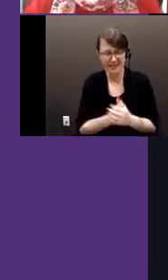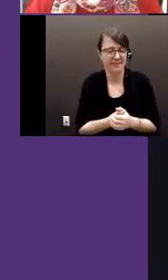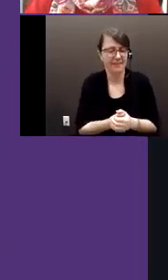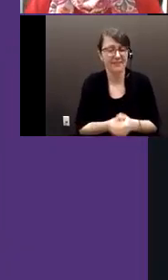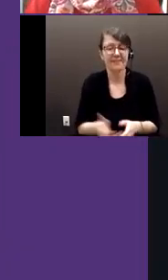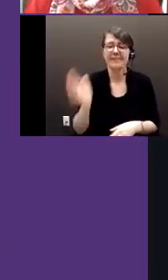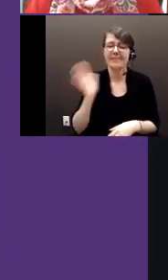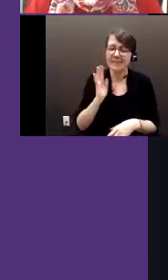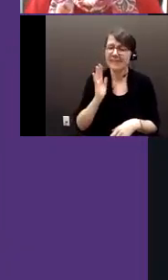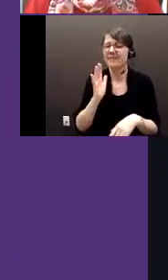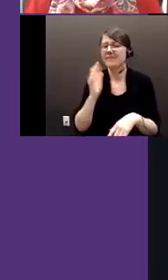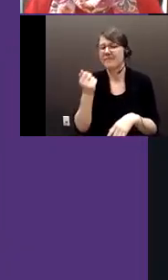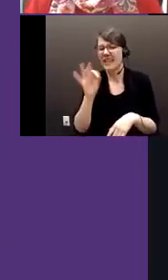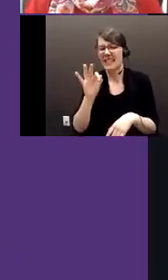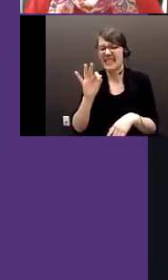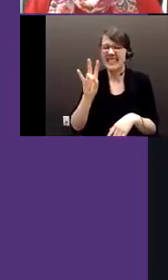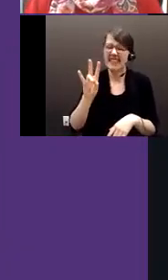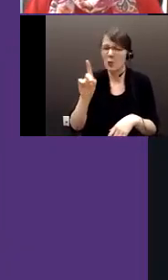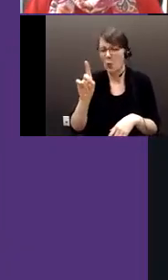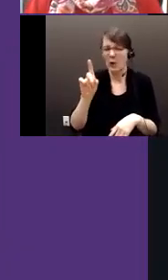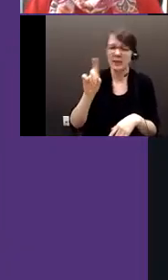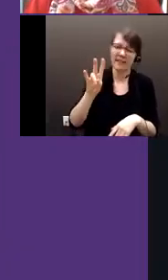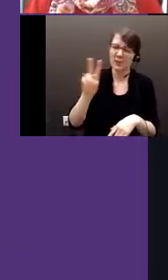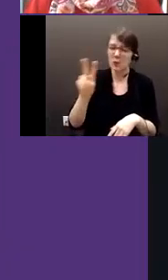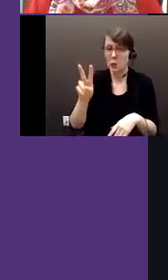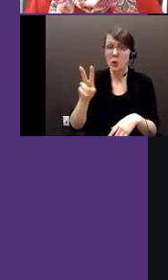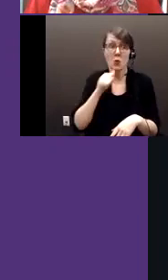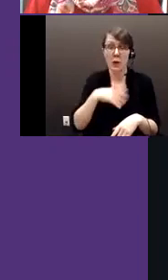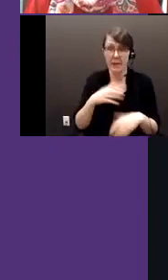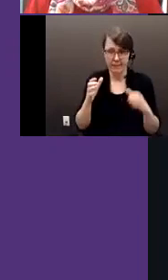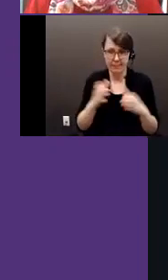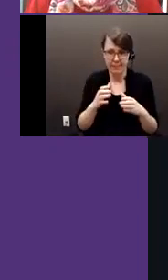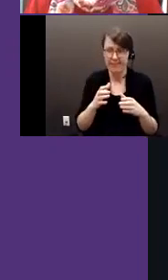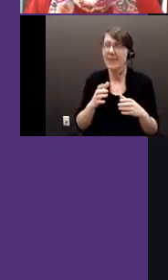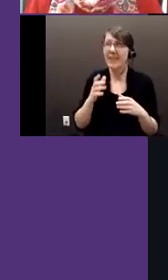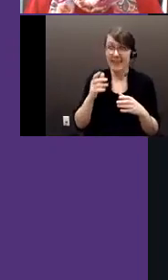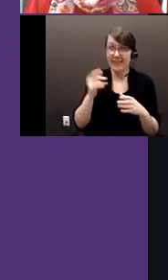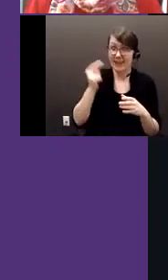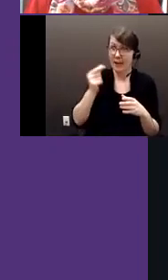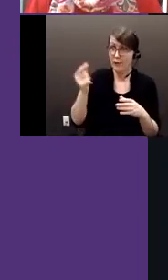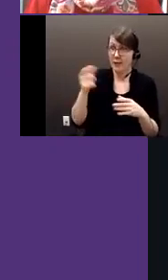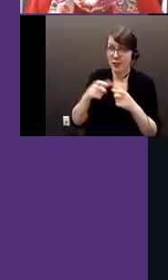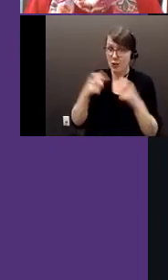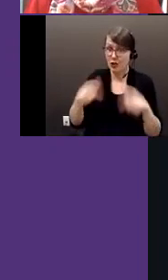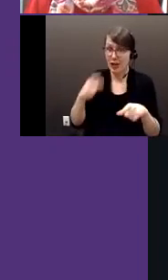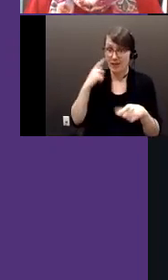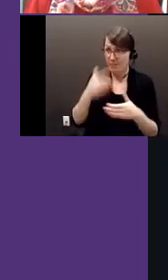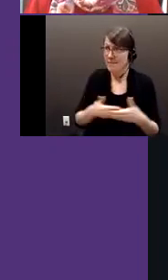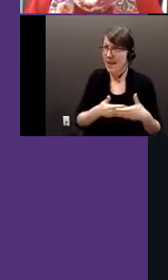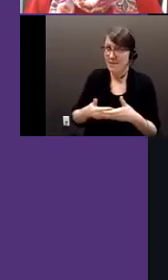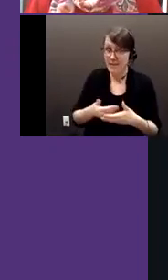came together and they pooled their baby bonus checks because they recognized that there was a need